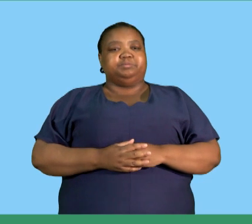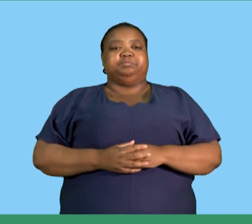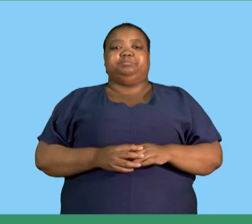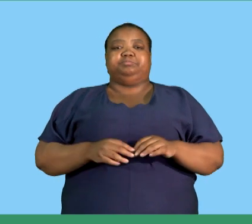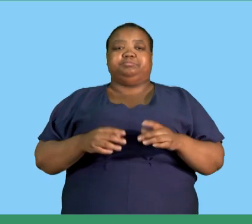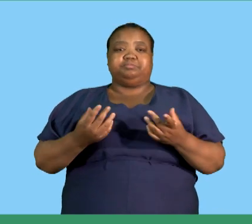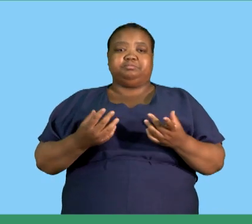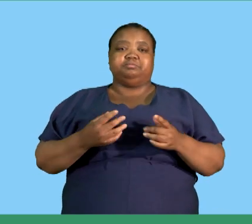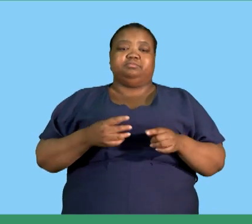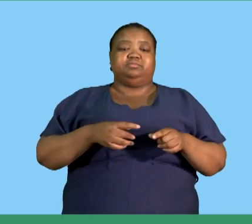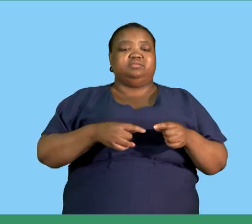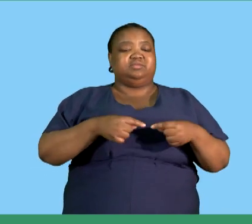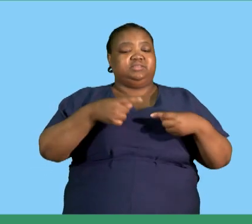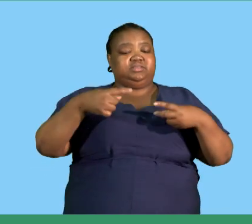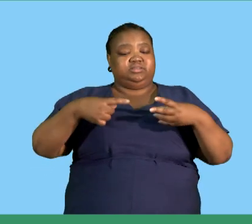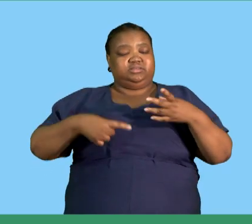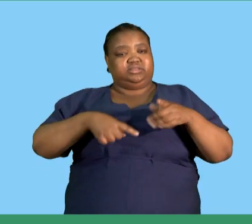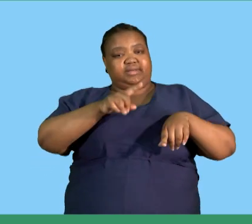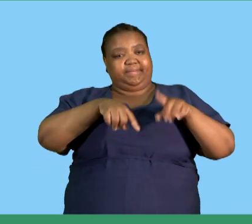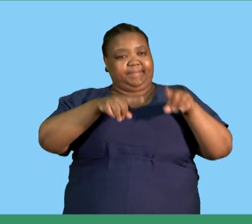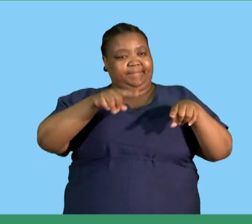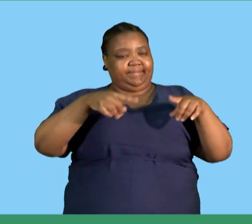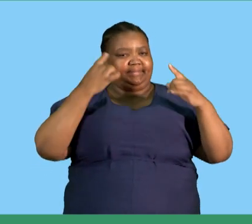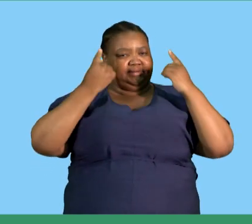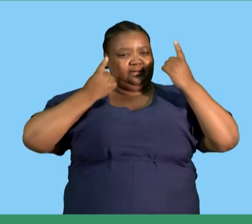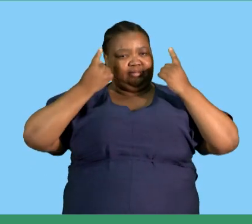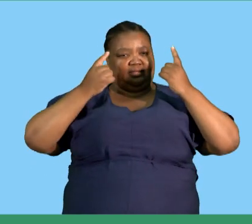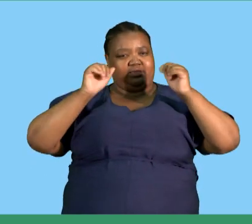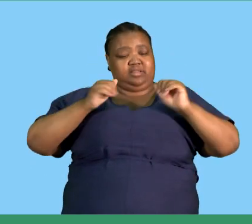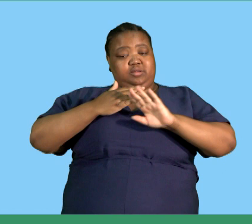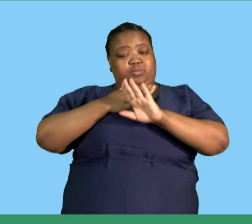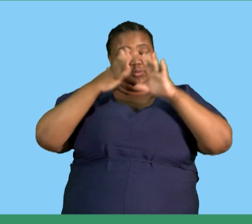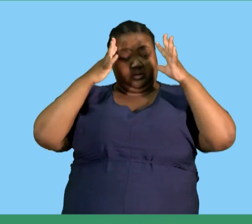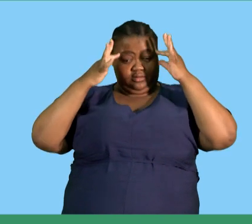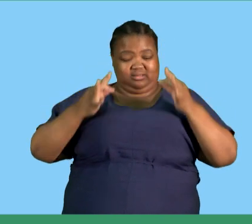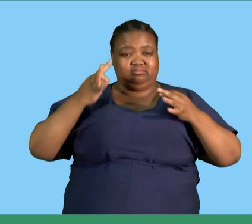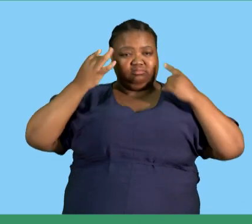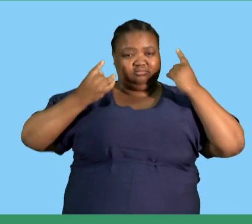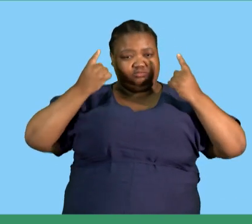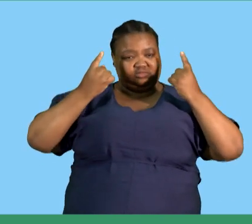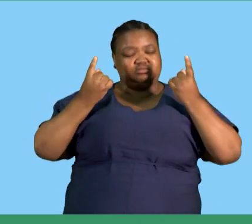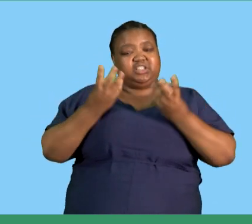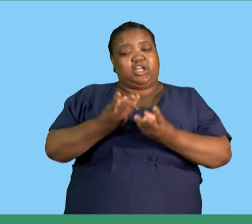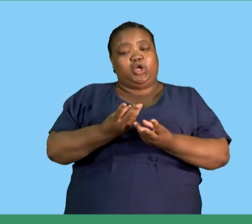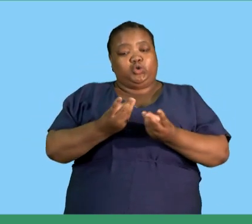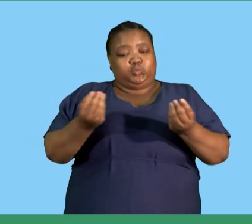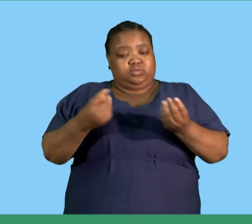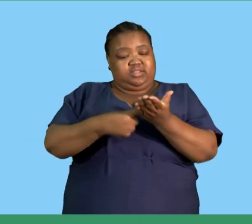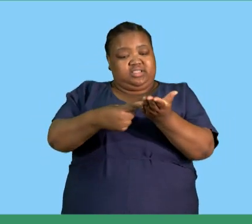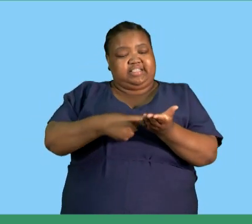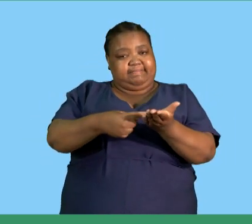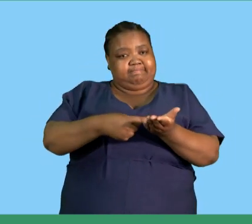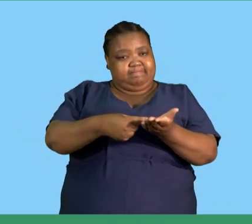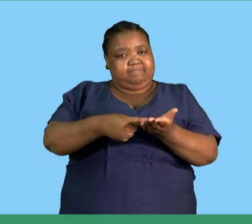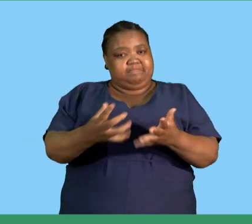Various alternatives under decision making, various alternatives are considered before deciding on the best one, whereas